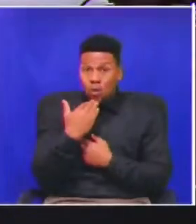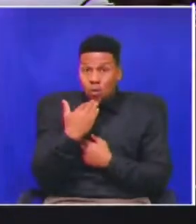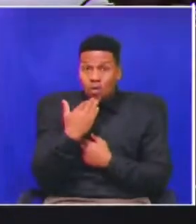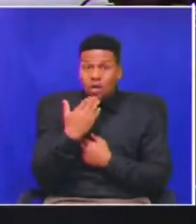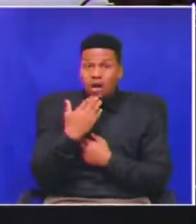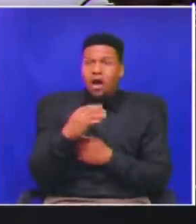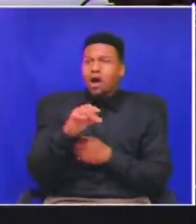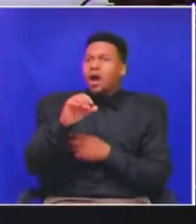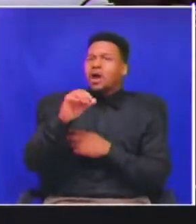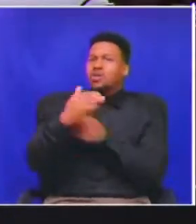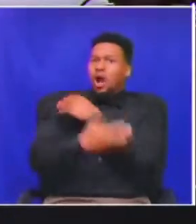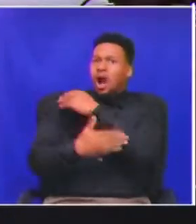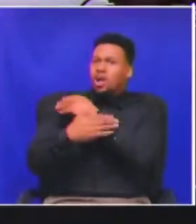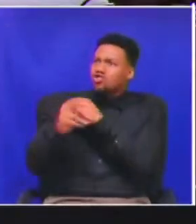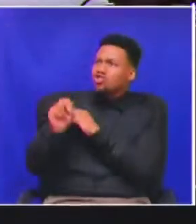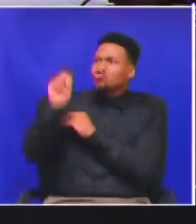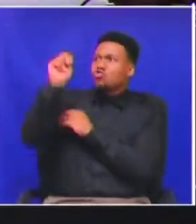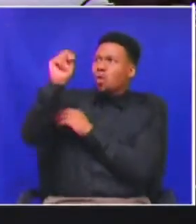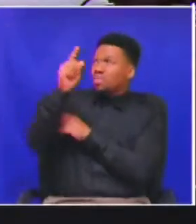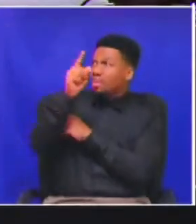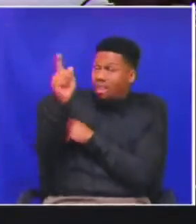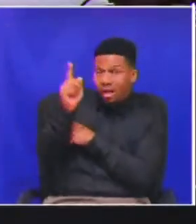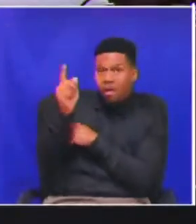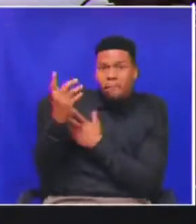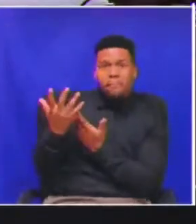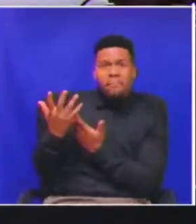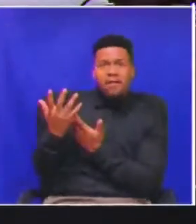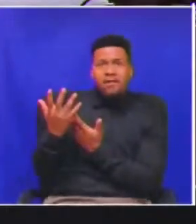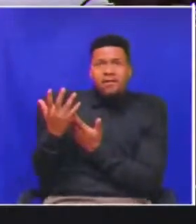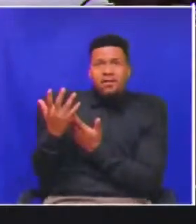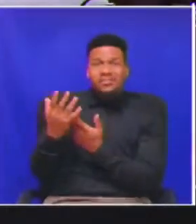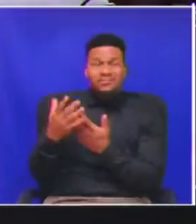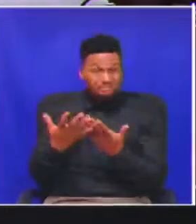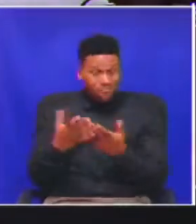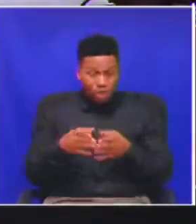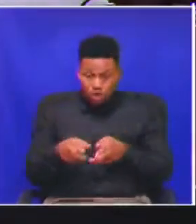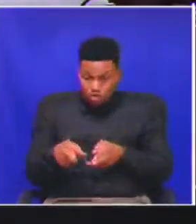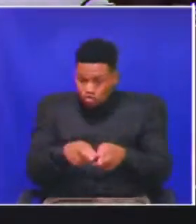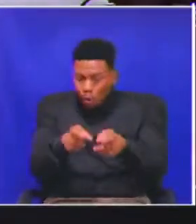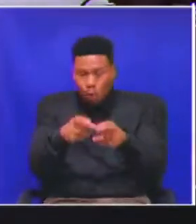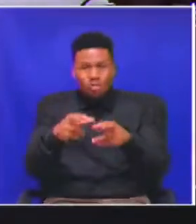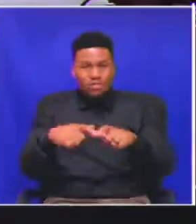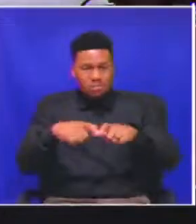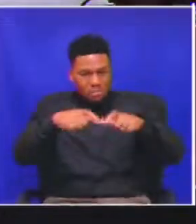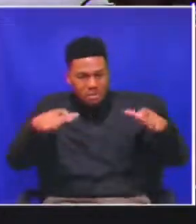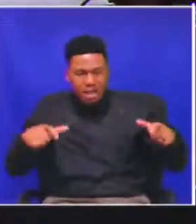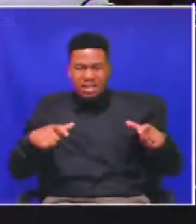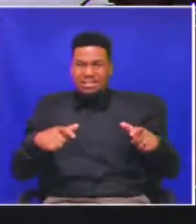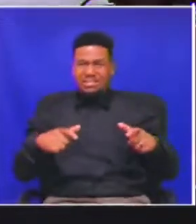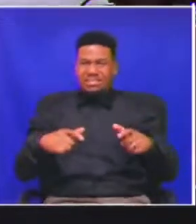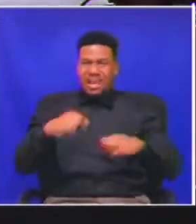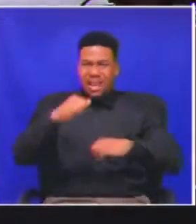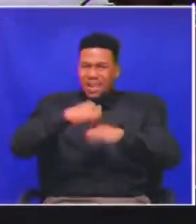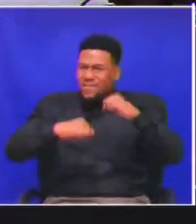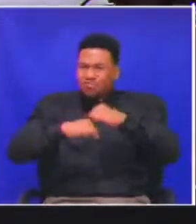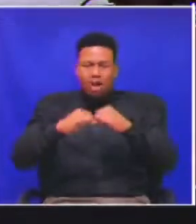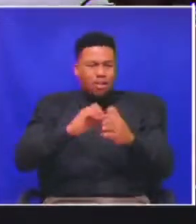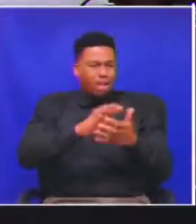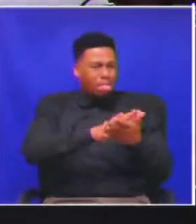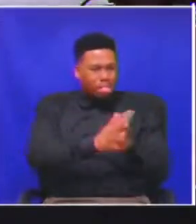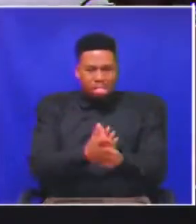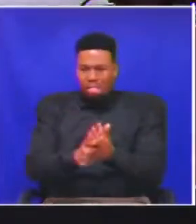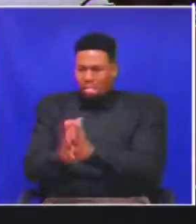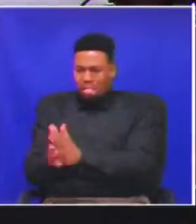on a repeated basis. Their roads, bridges, and other public infrastructure has always been damaged. We've put that